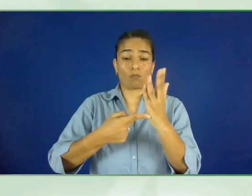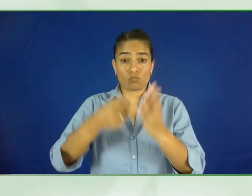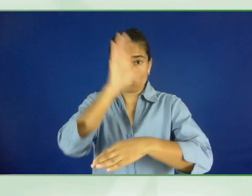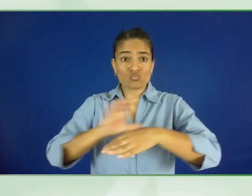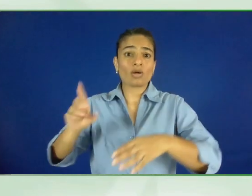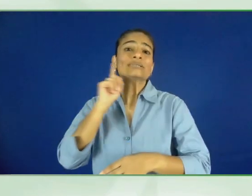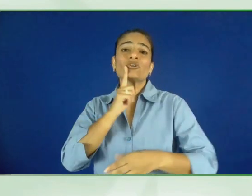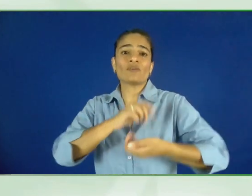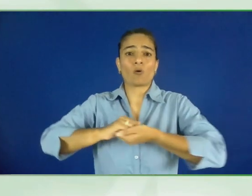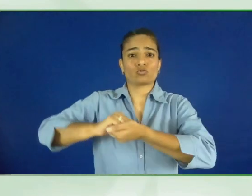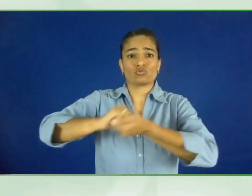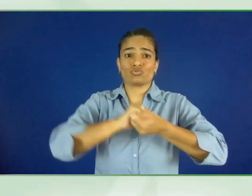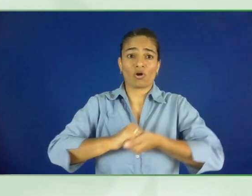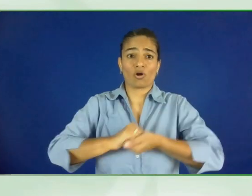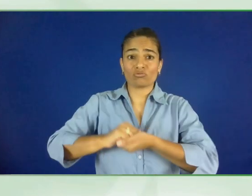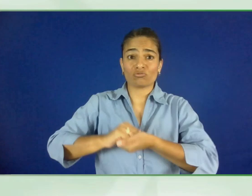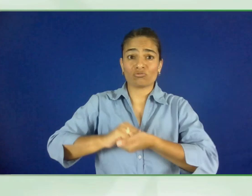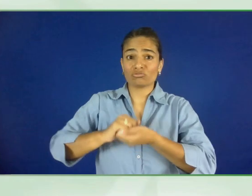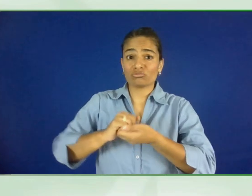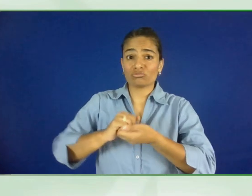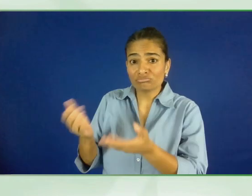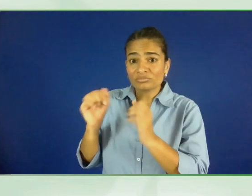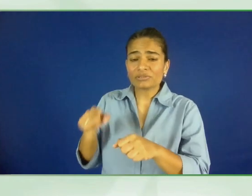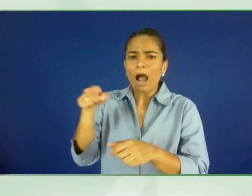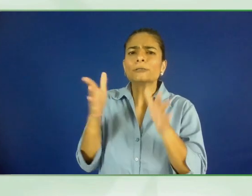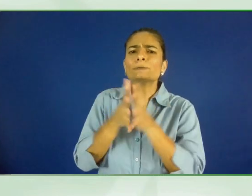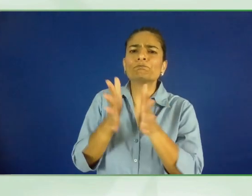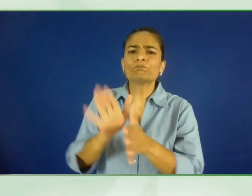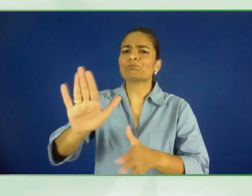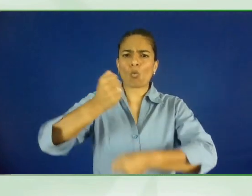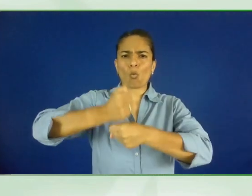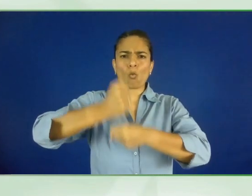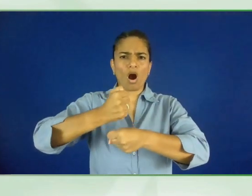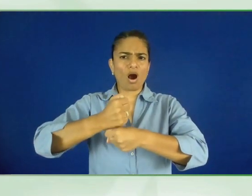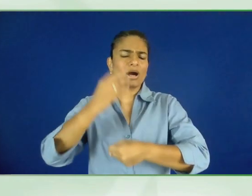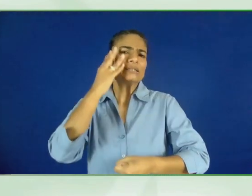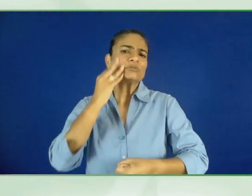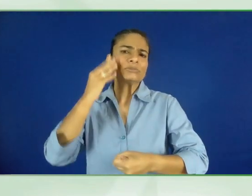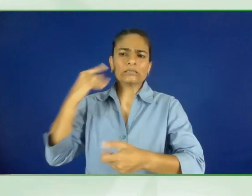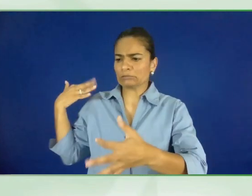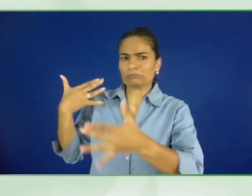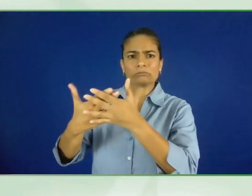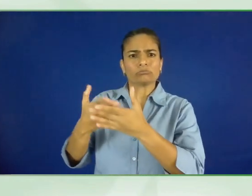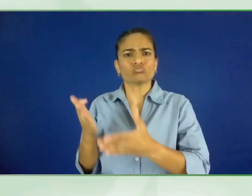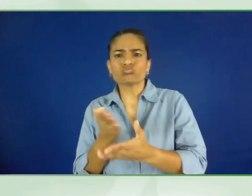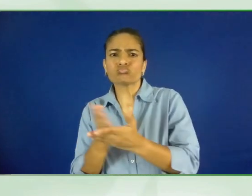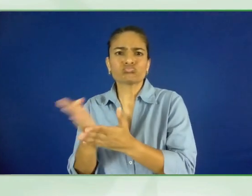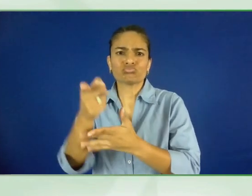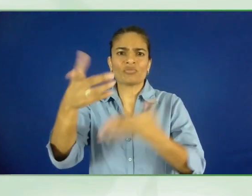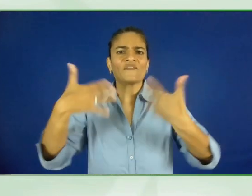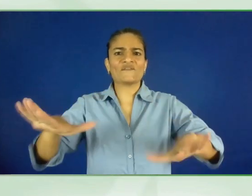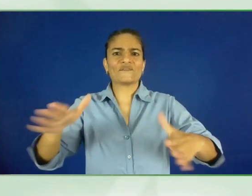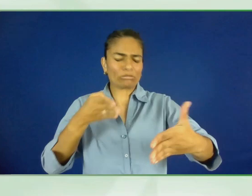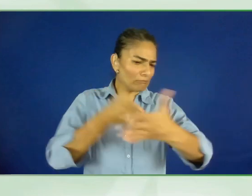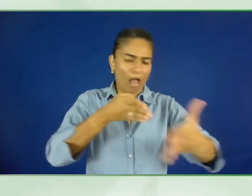share a specific experience in your work or IT journey where you were able to overcome major challenges by leveraging